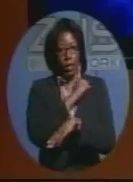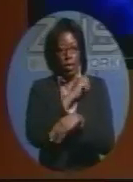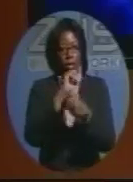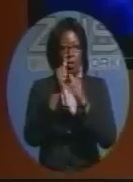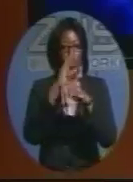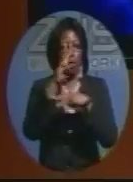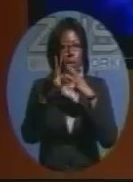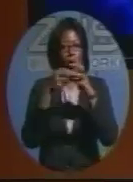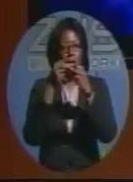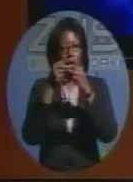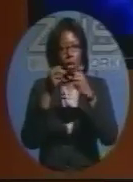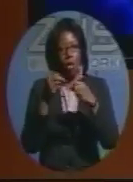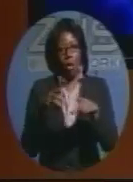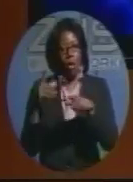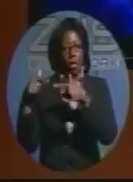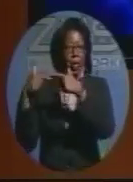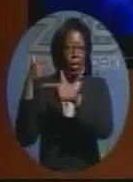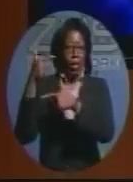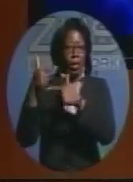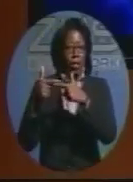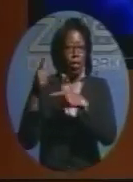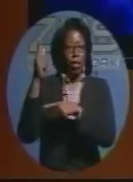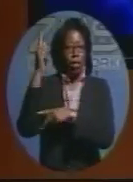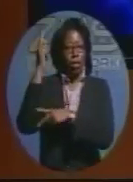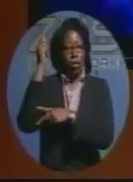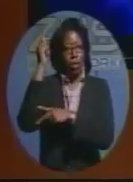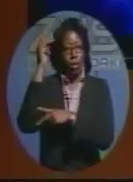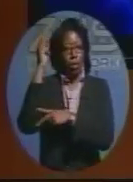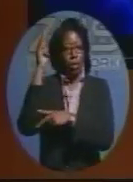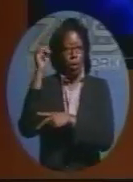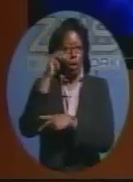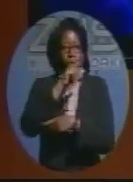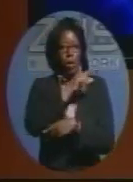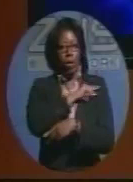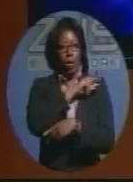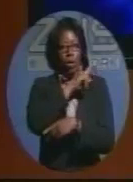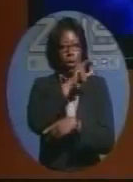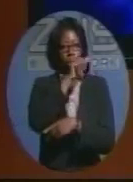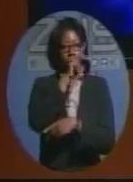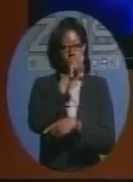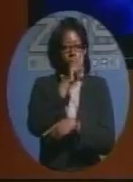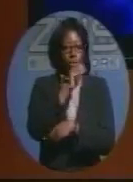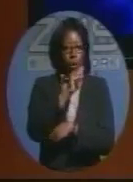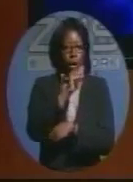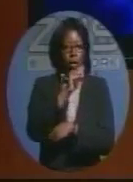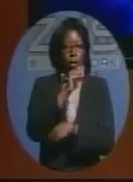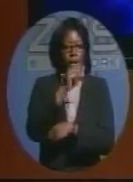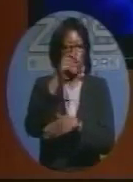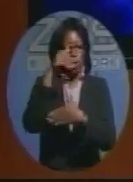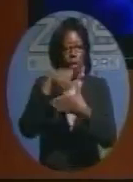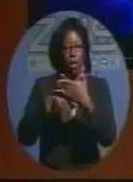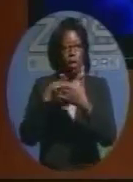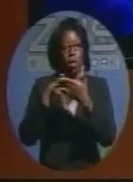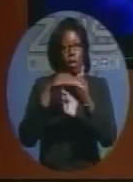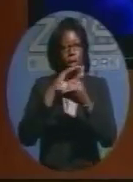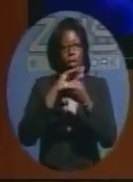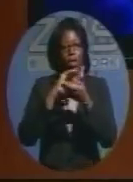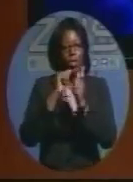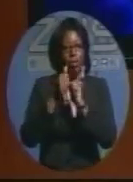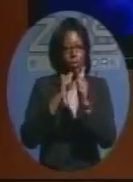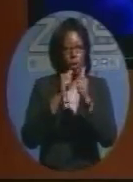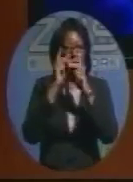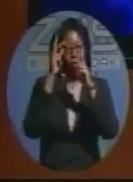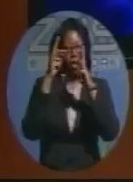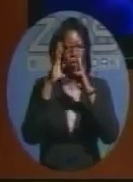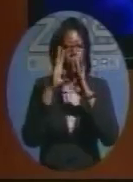The sporting world has lost a legend. Tom Grant was literally a large looming figure in the sport of volleyball. As most recently a referee, he towered